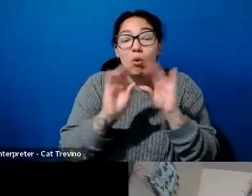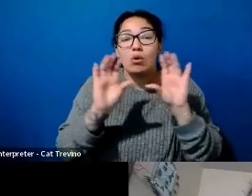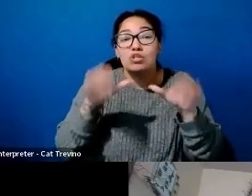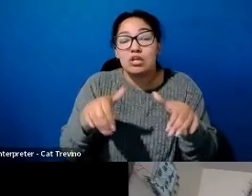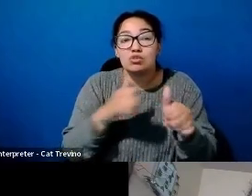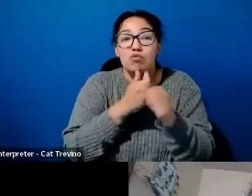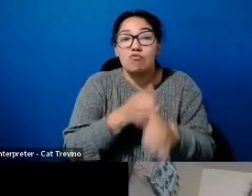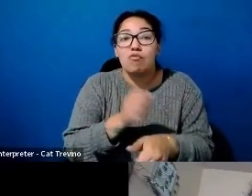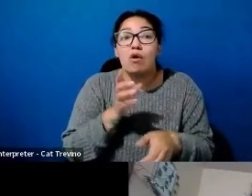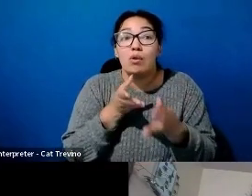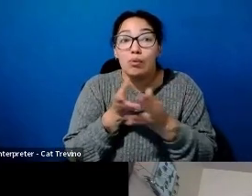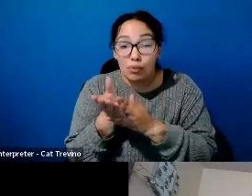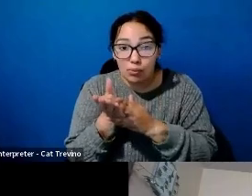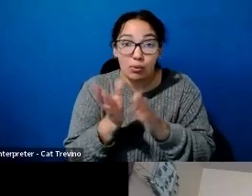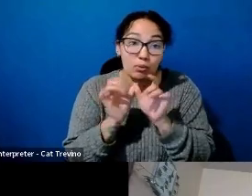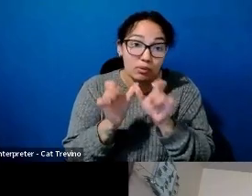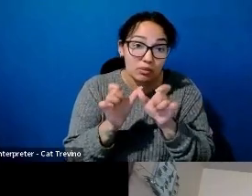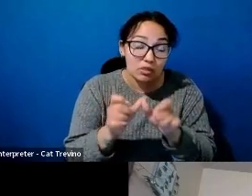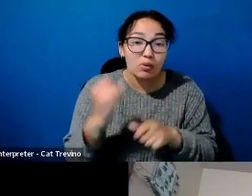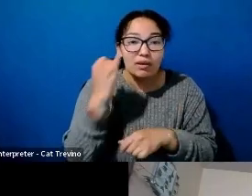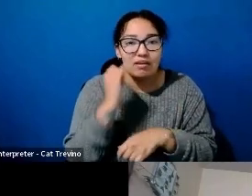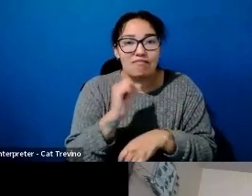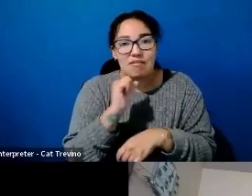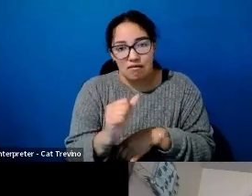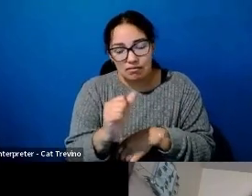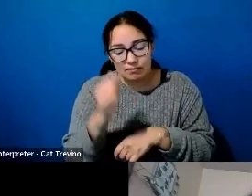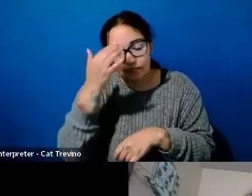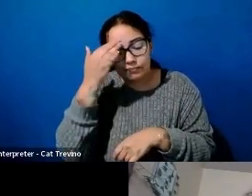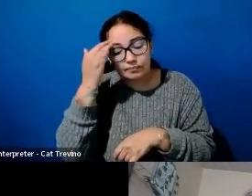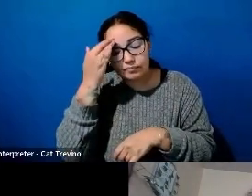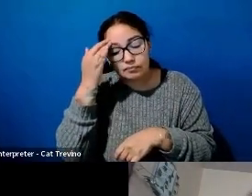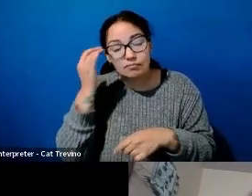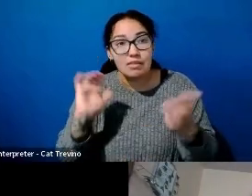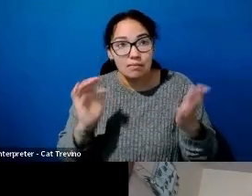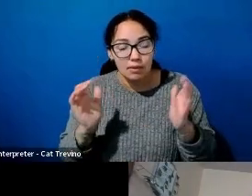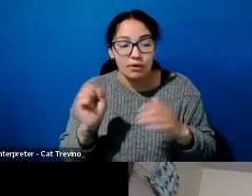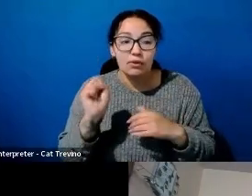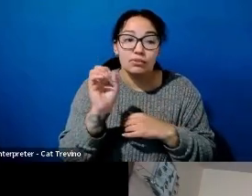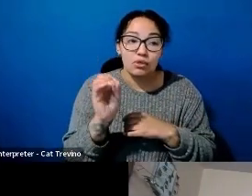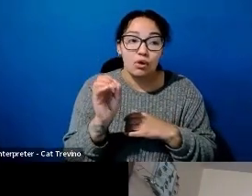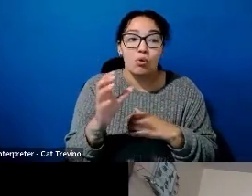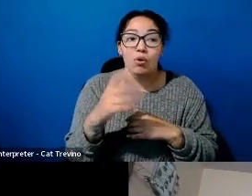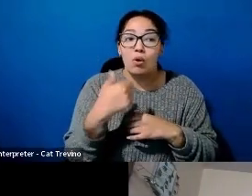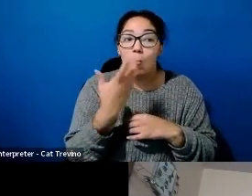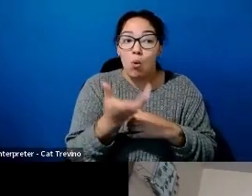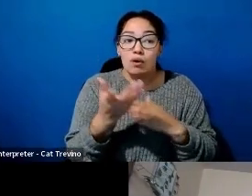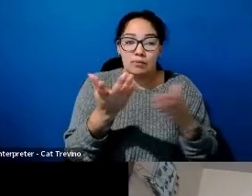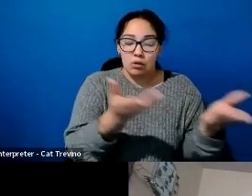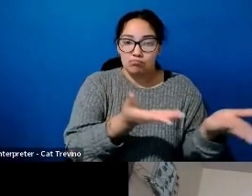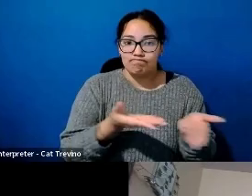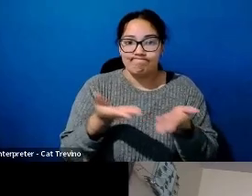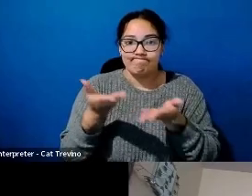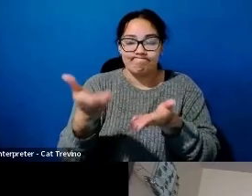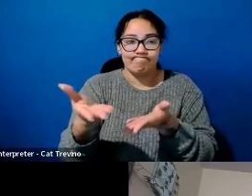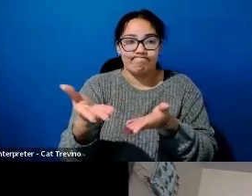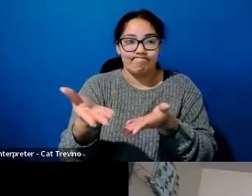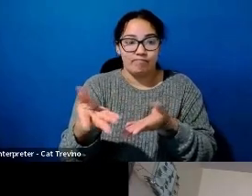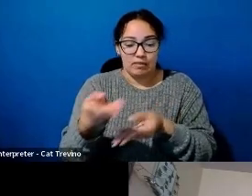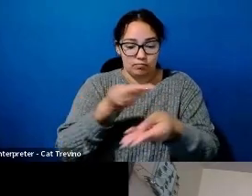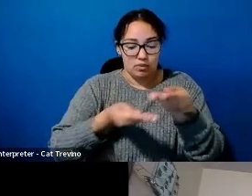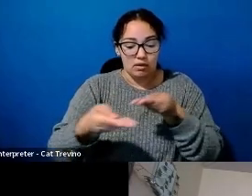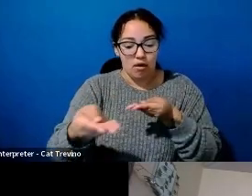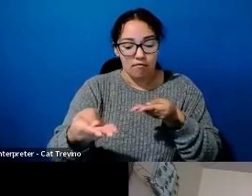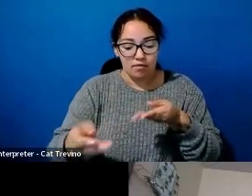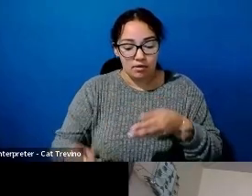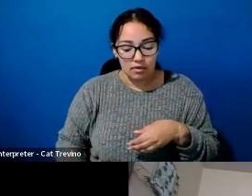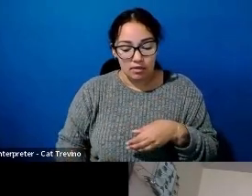have if you had not. And so when you give warm handoffs to providers, it communicates that